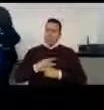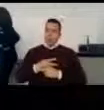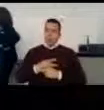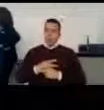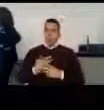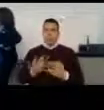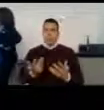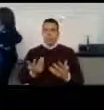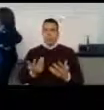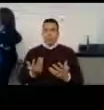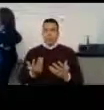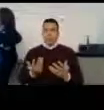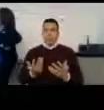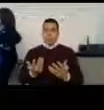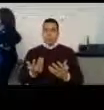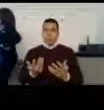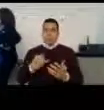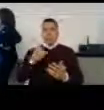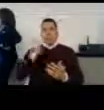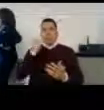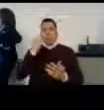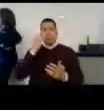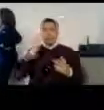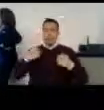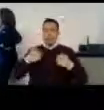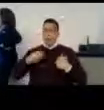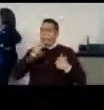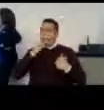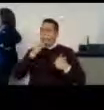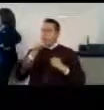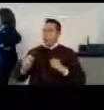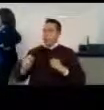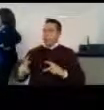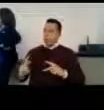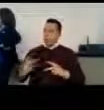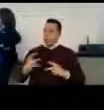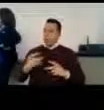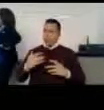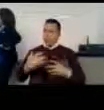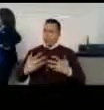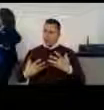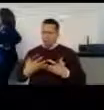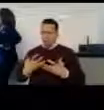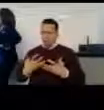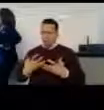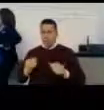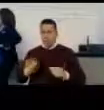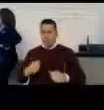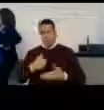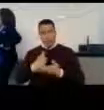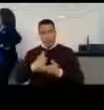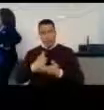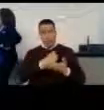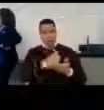are you advocating for? Because if you're not okay, can you help your child?